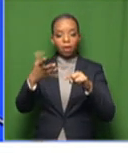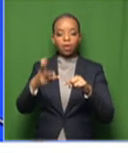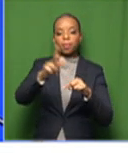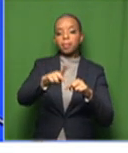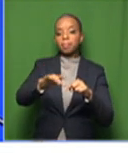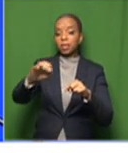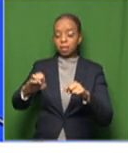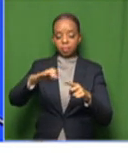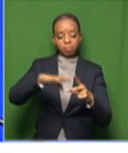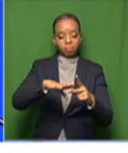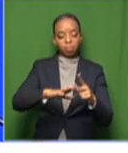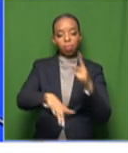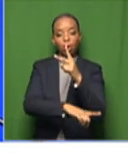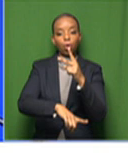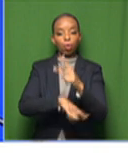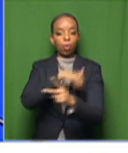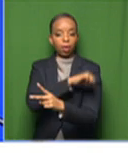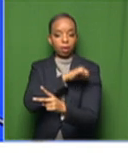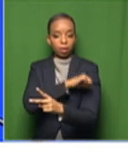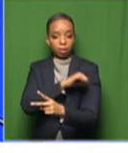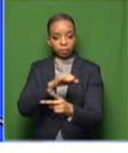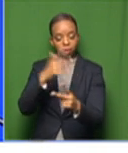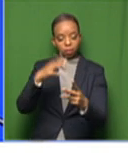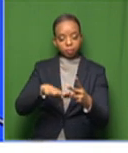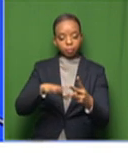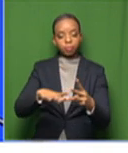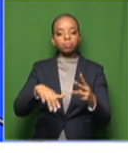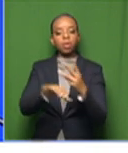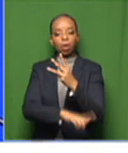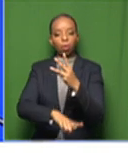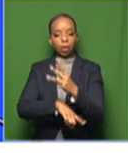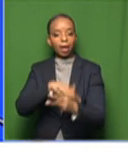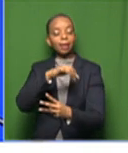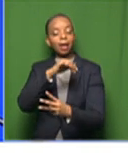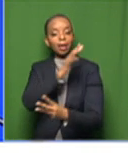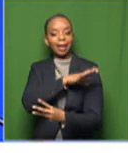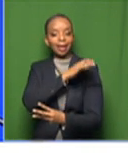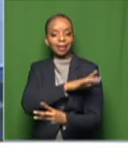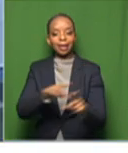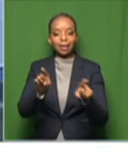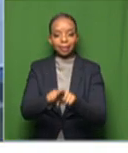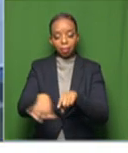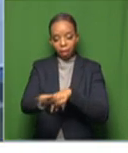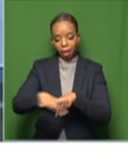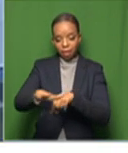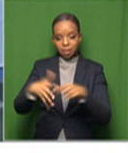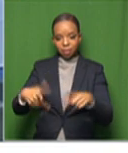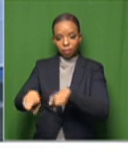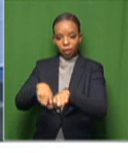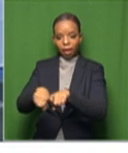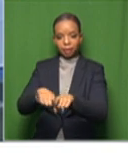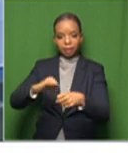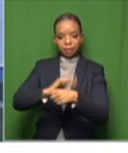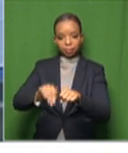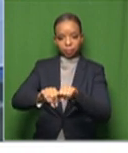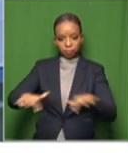for local public hospitals, local primary healthcare clinics and COVID-19 test centers. A symbol of hope